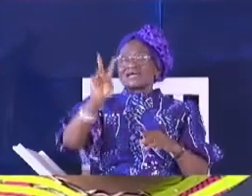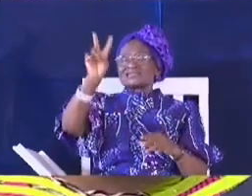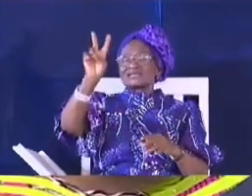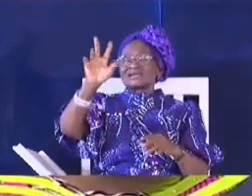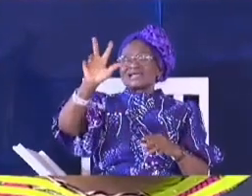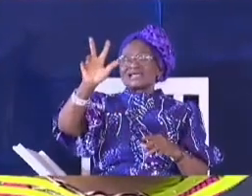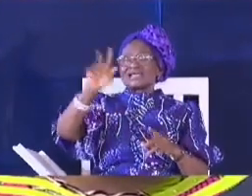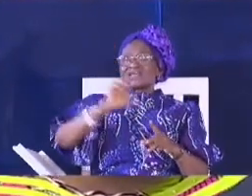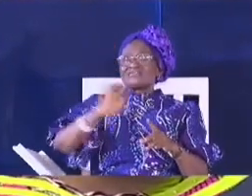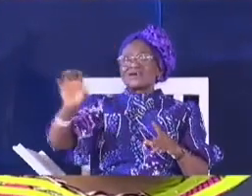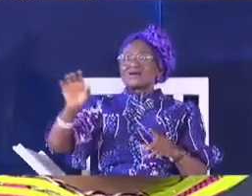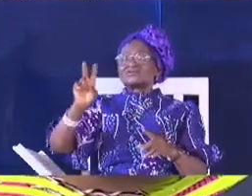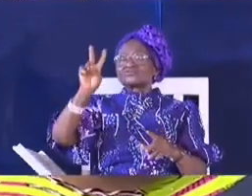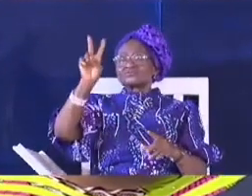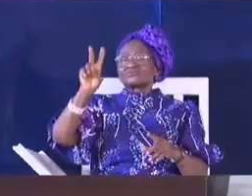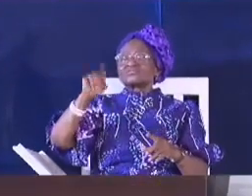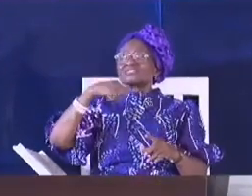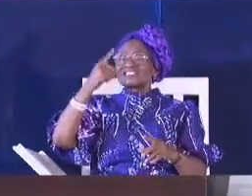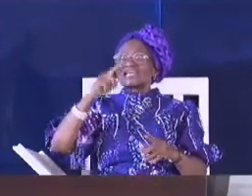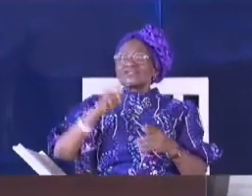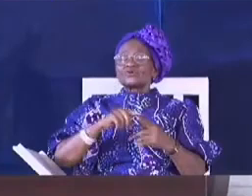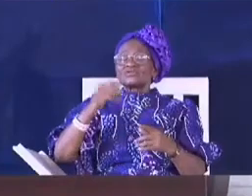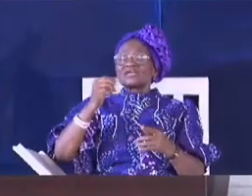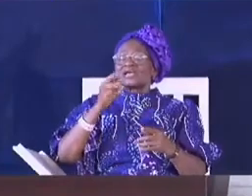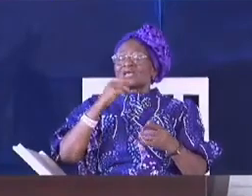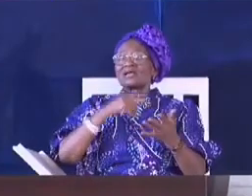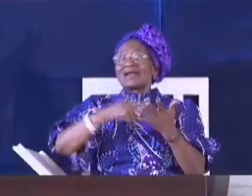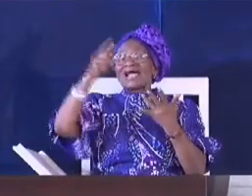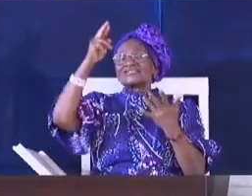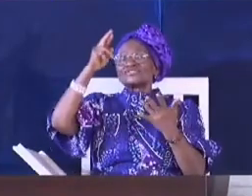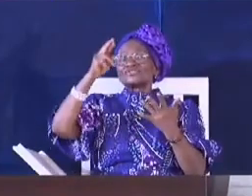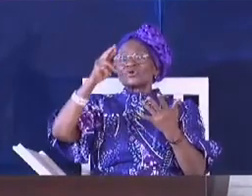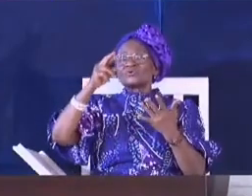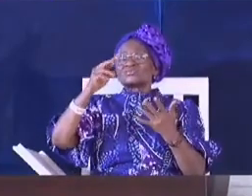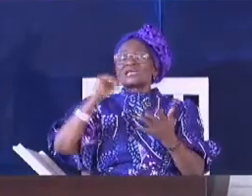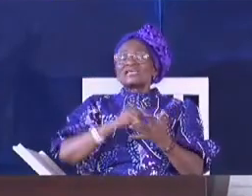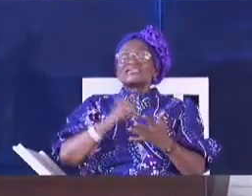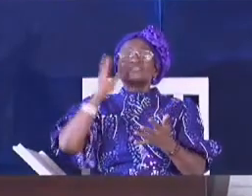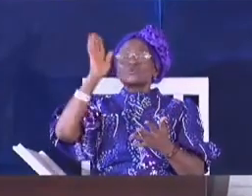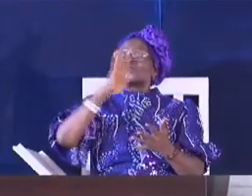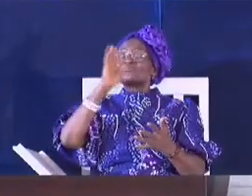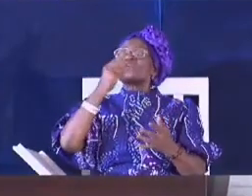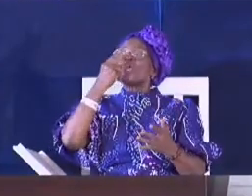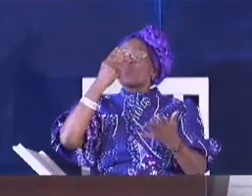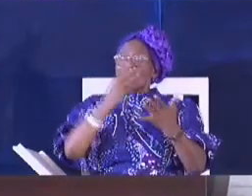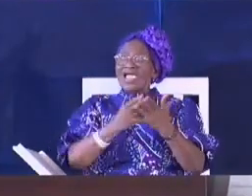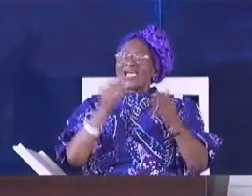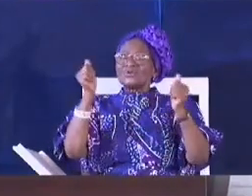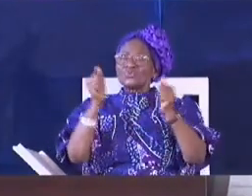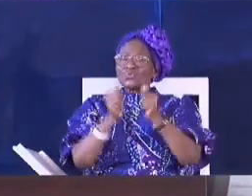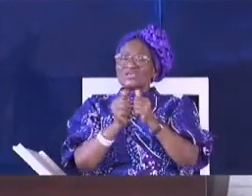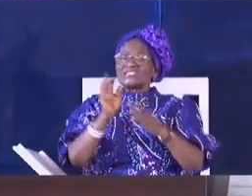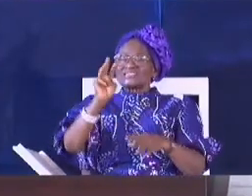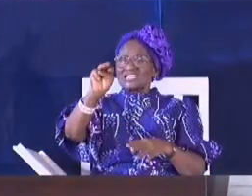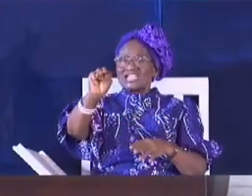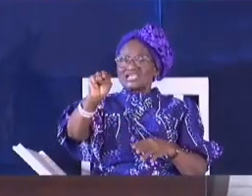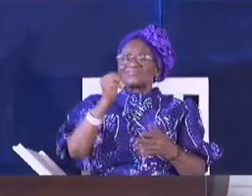Isaiah chapter 3 verse 10, see ye to the righteous, it shall be well with him.